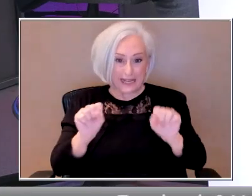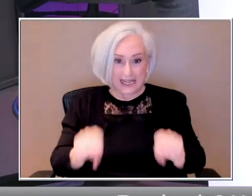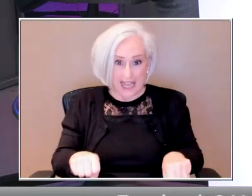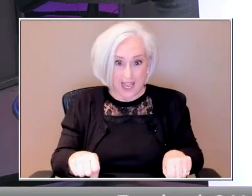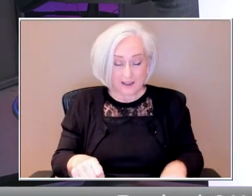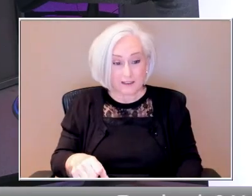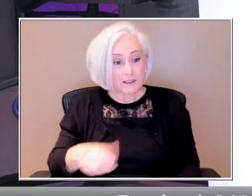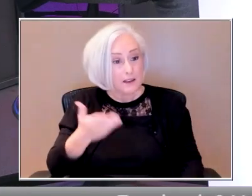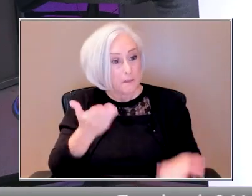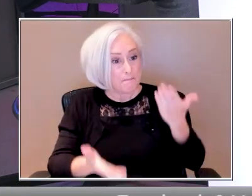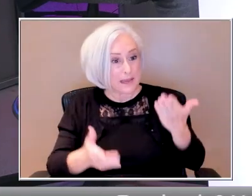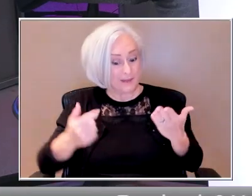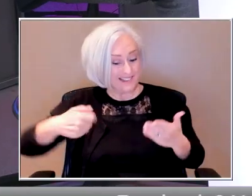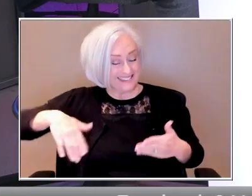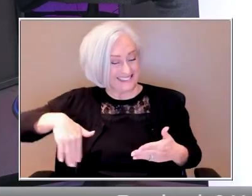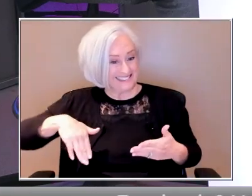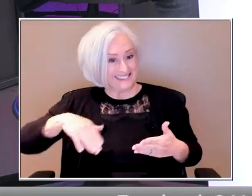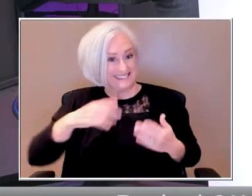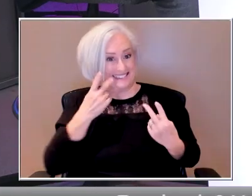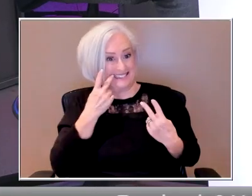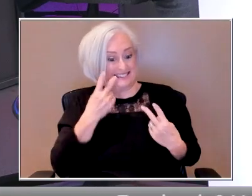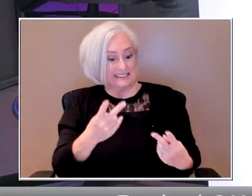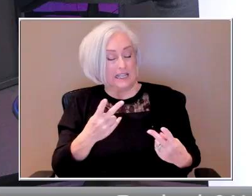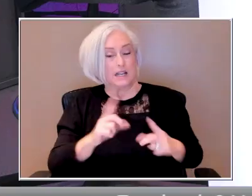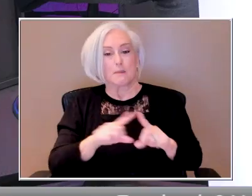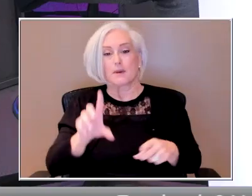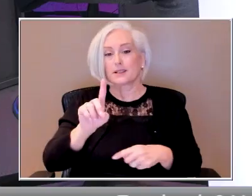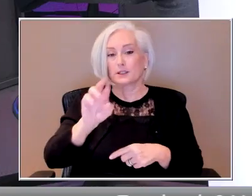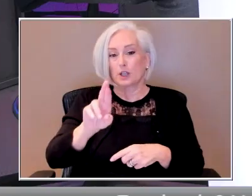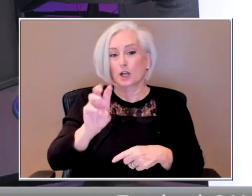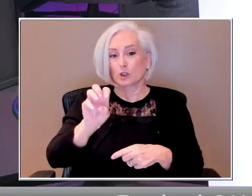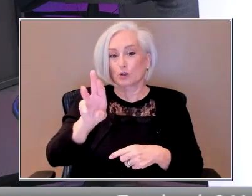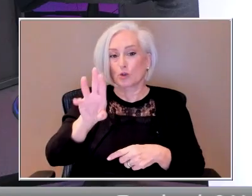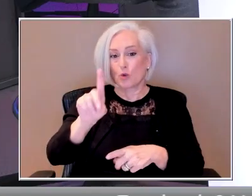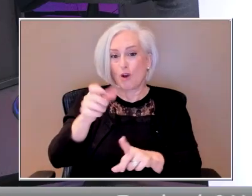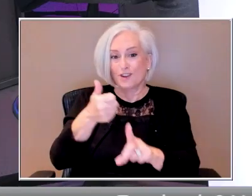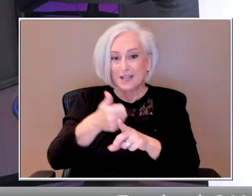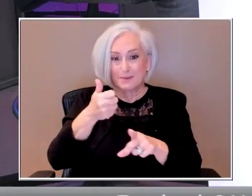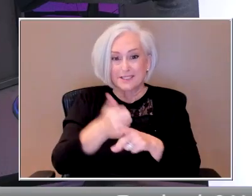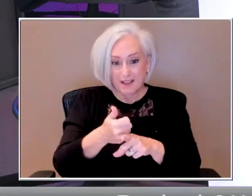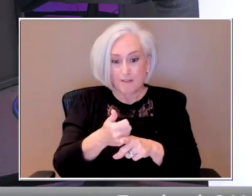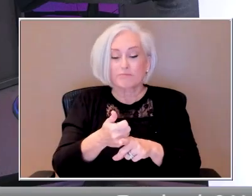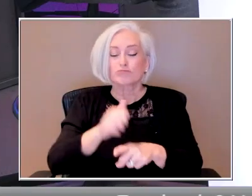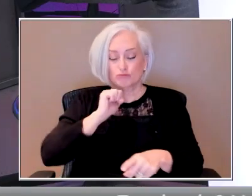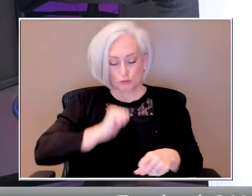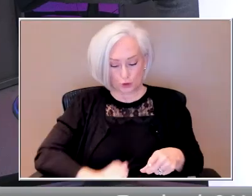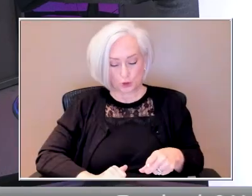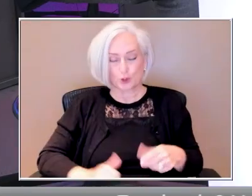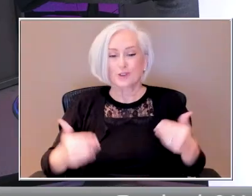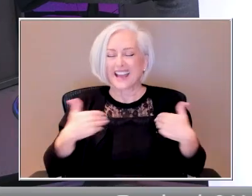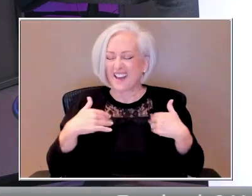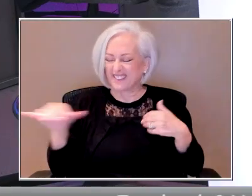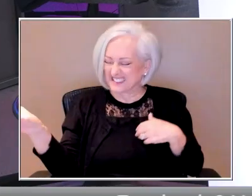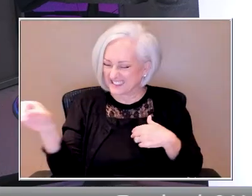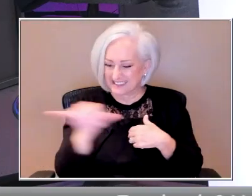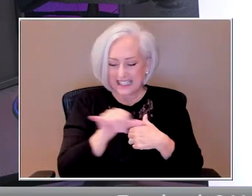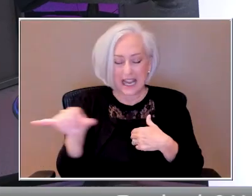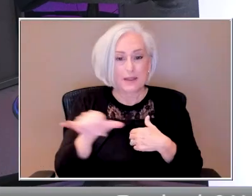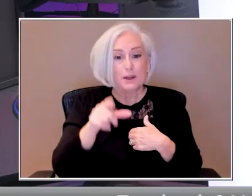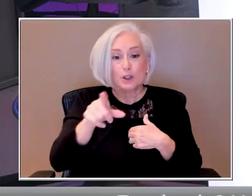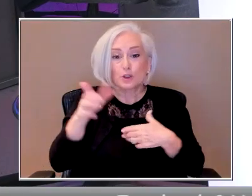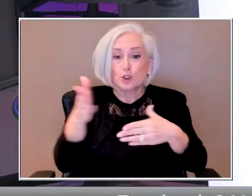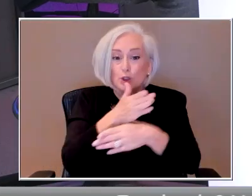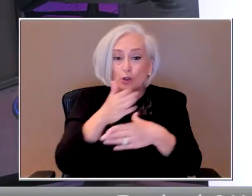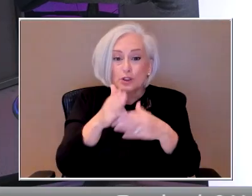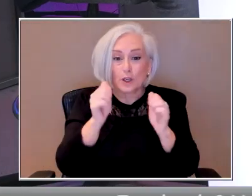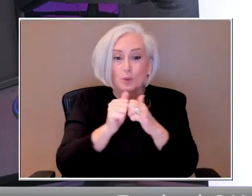exact same surgery. This is something you've talked about. We did an episode on you about this. Do you share that with every patient you're about to perform